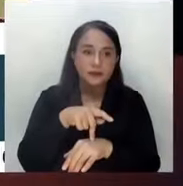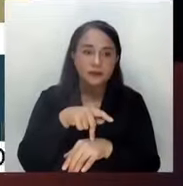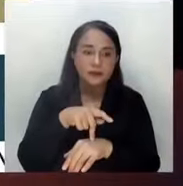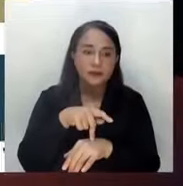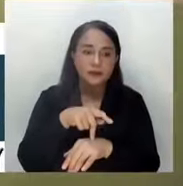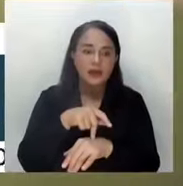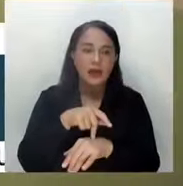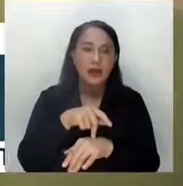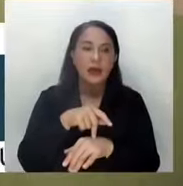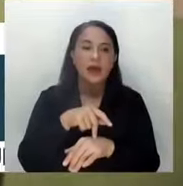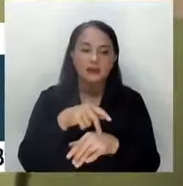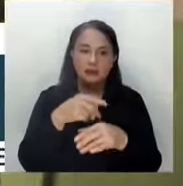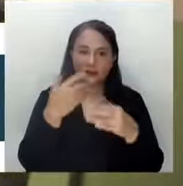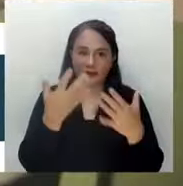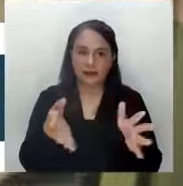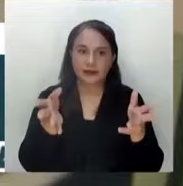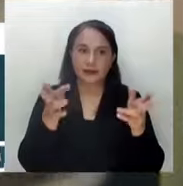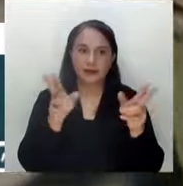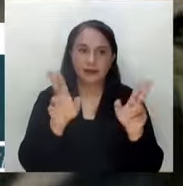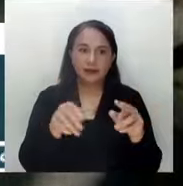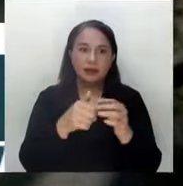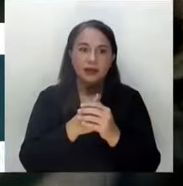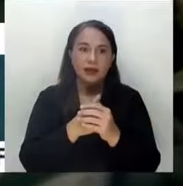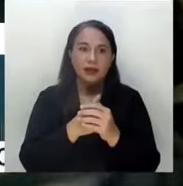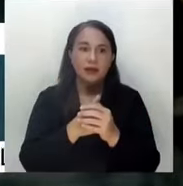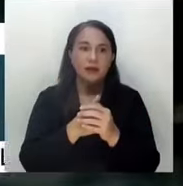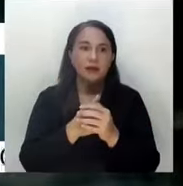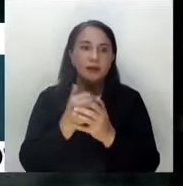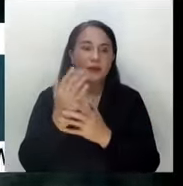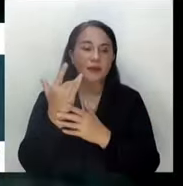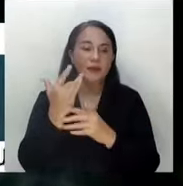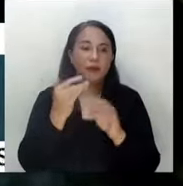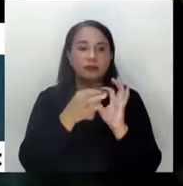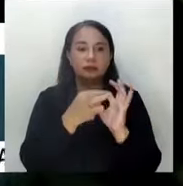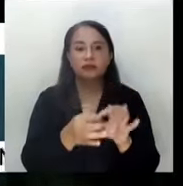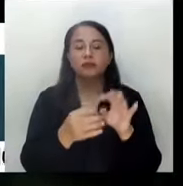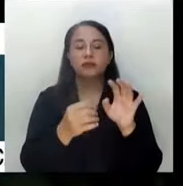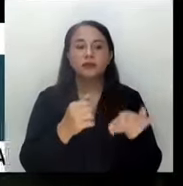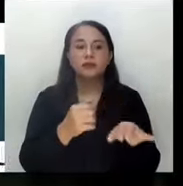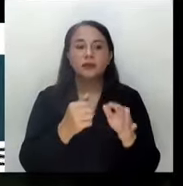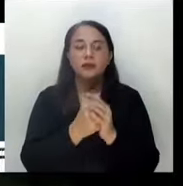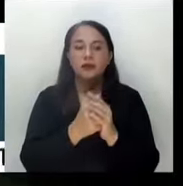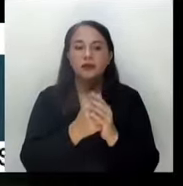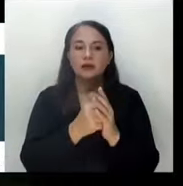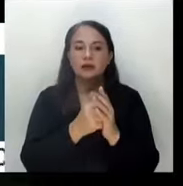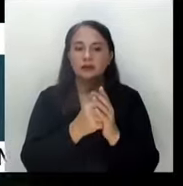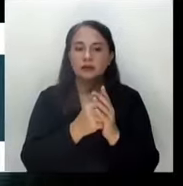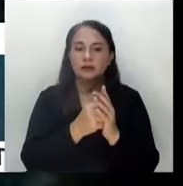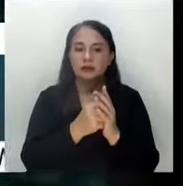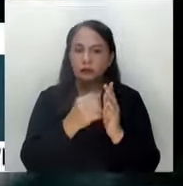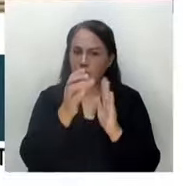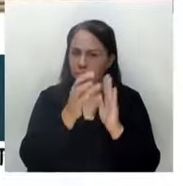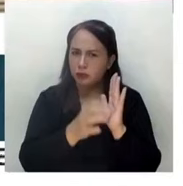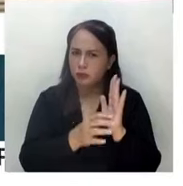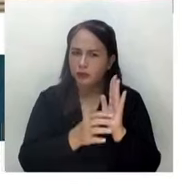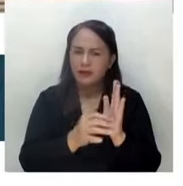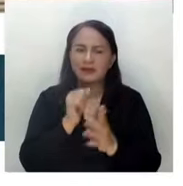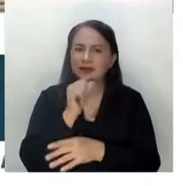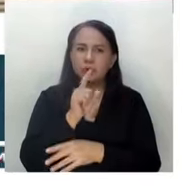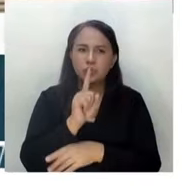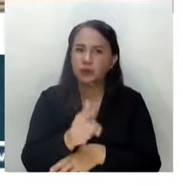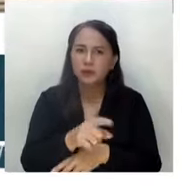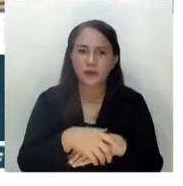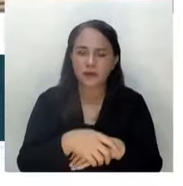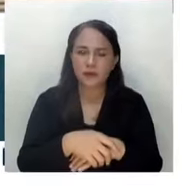ibinigay na ang kosa ang ating saligang batas. Hindi naman yan ito. Charter